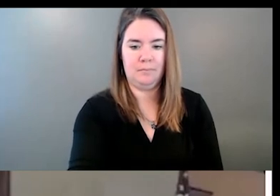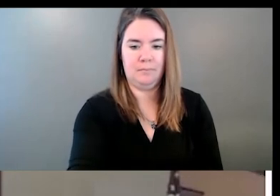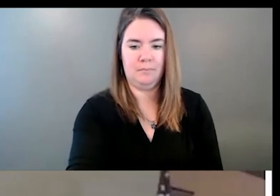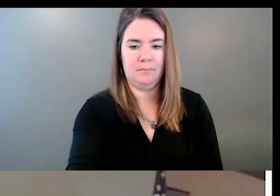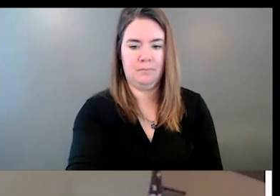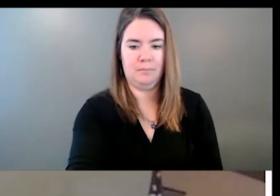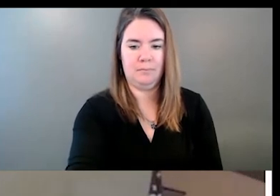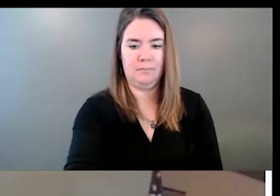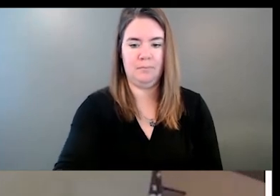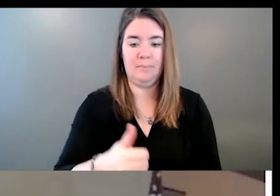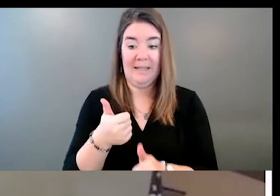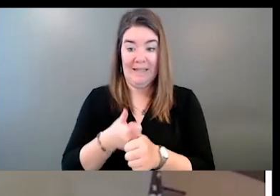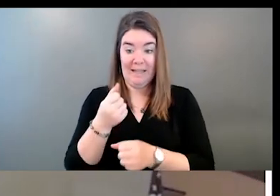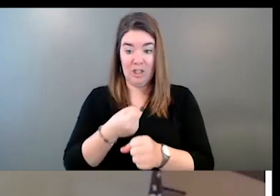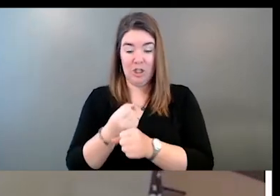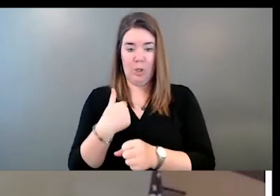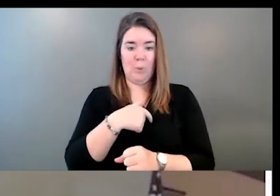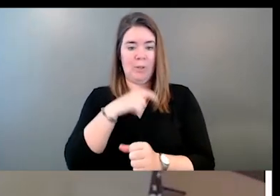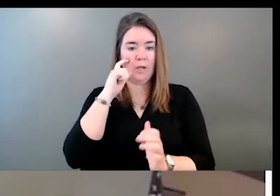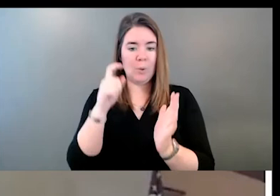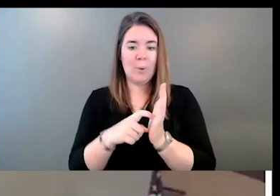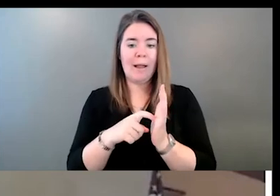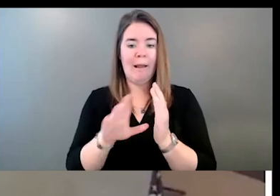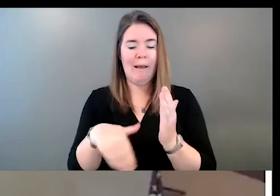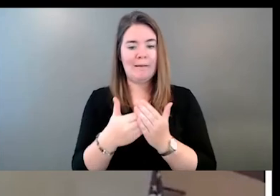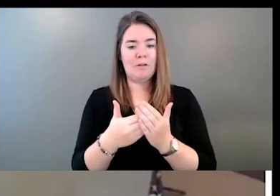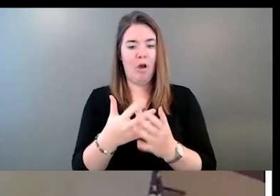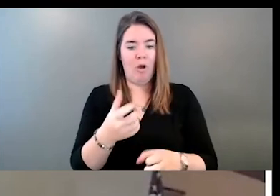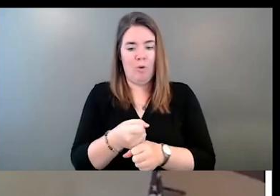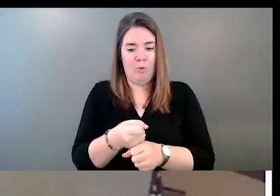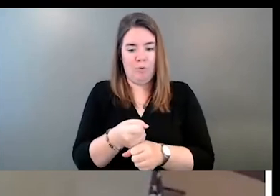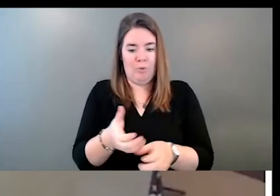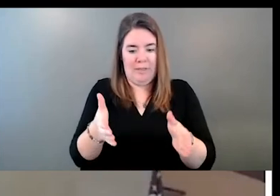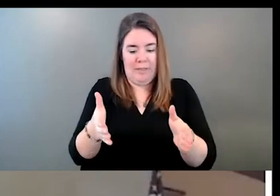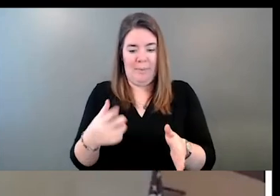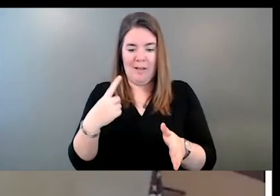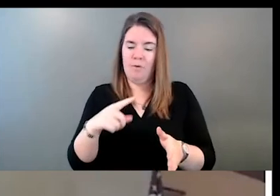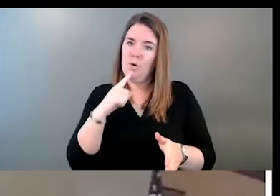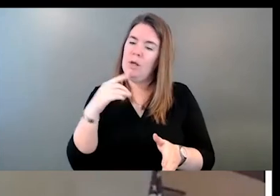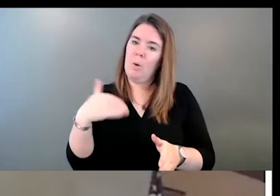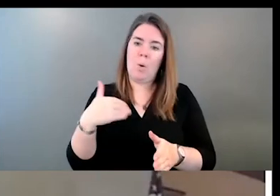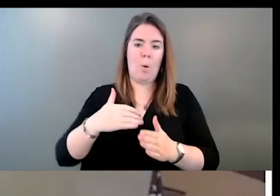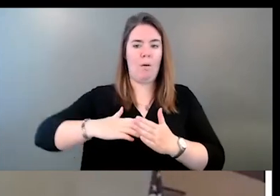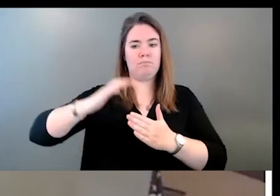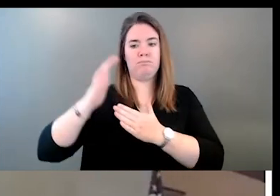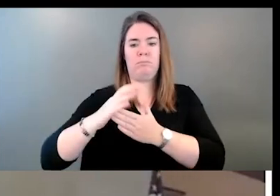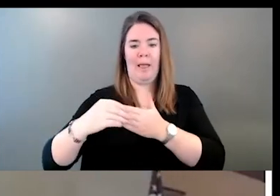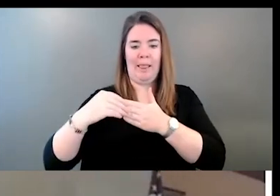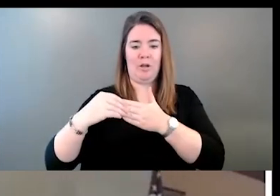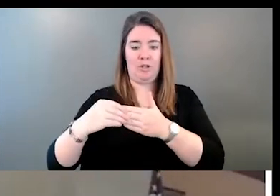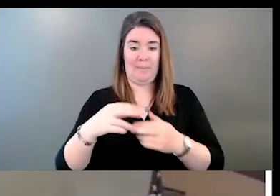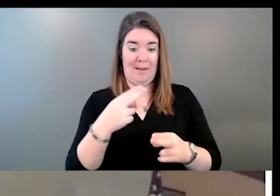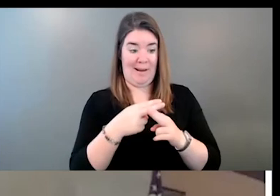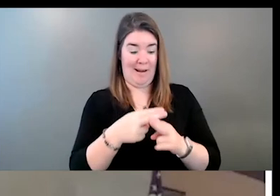Each year, ODVN recognizes deserving recipients for outstanding leadership. The award is named after Jim and